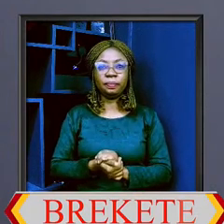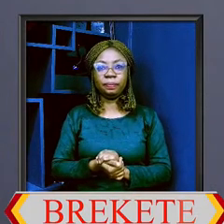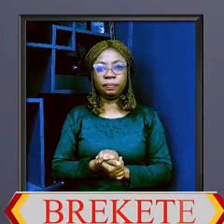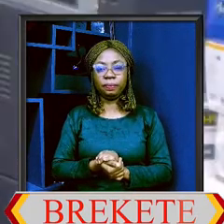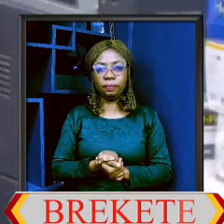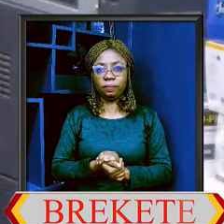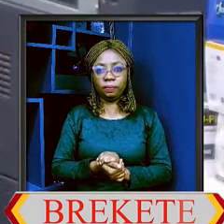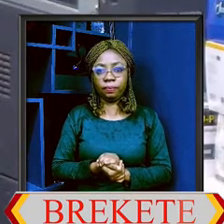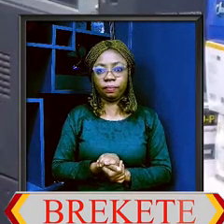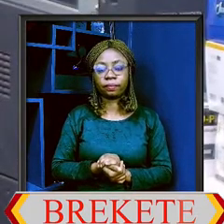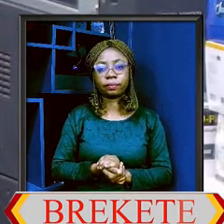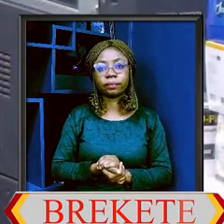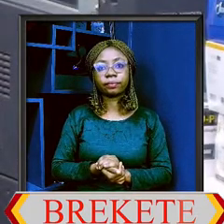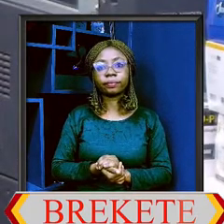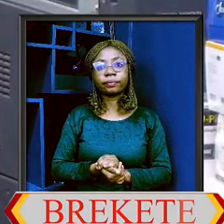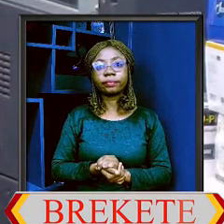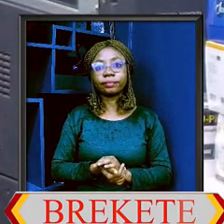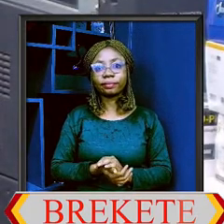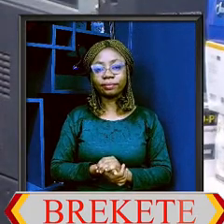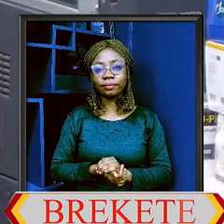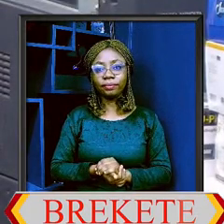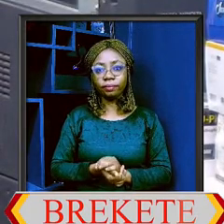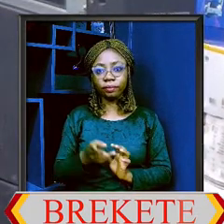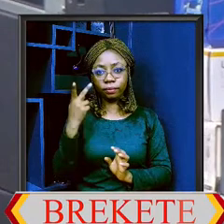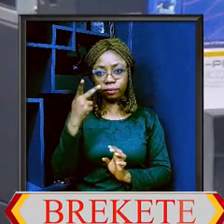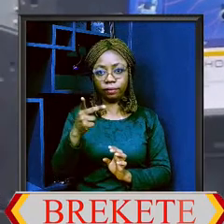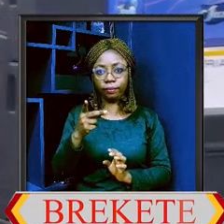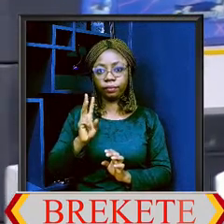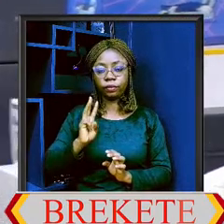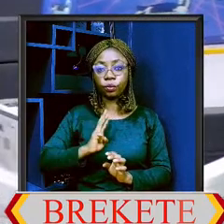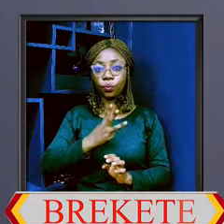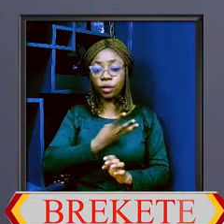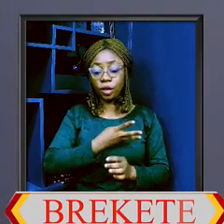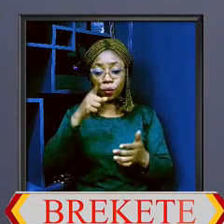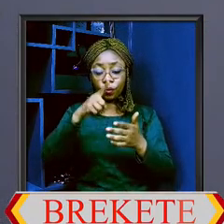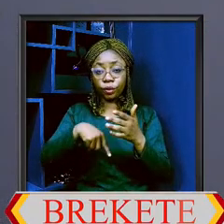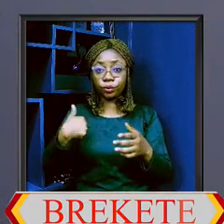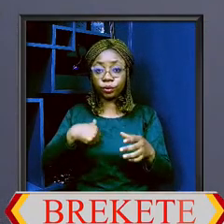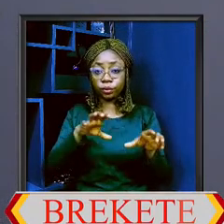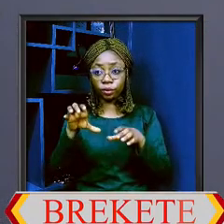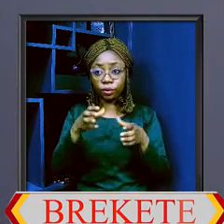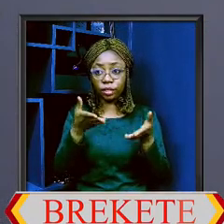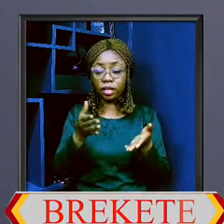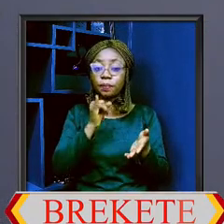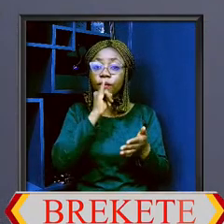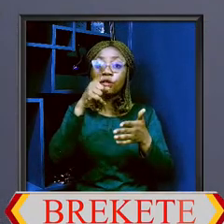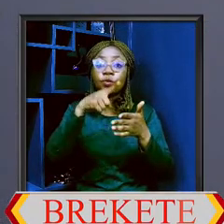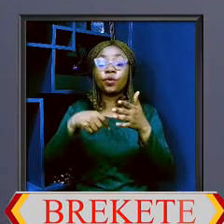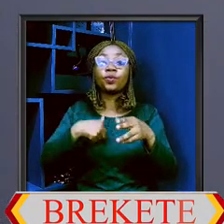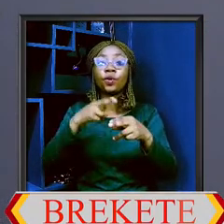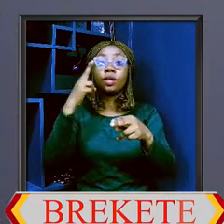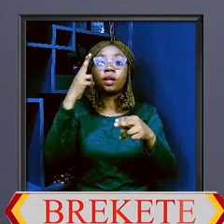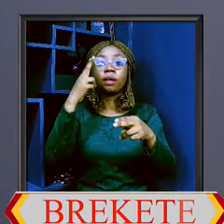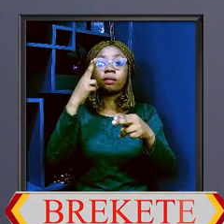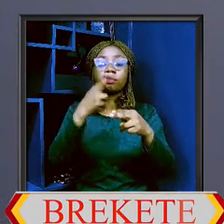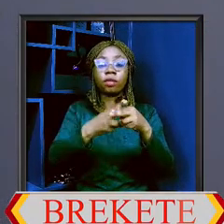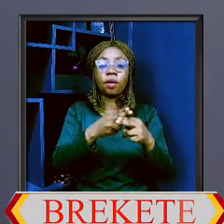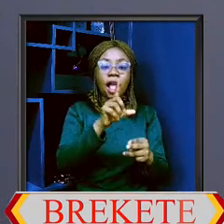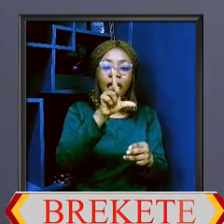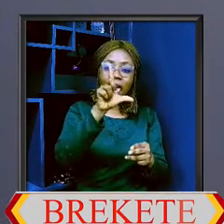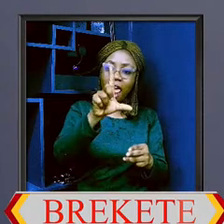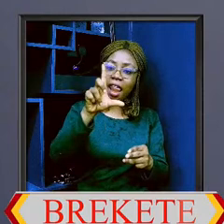level you see we wai we they do here is what we call